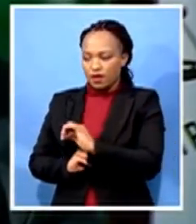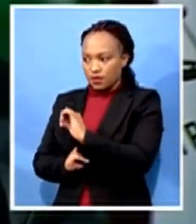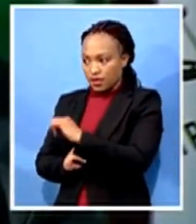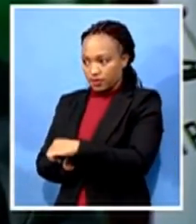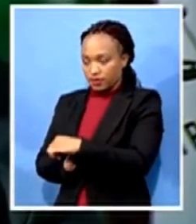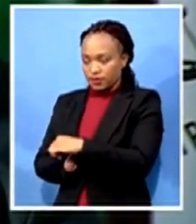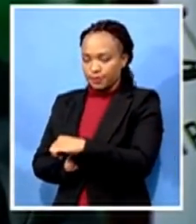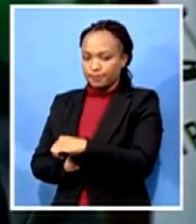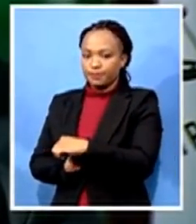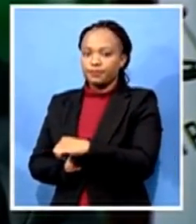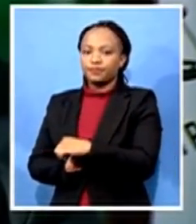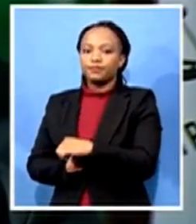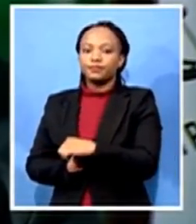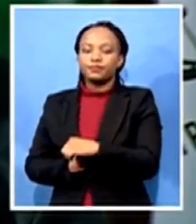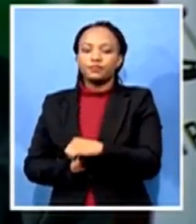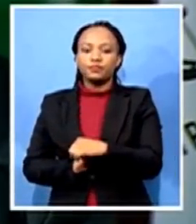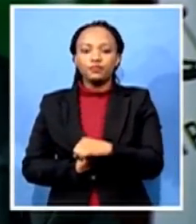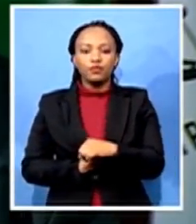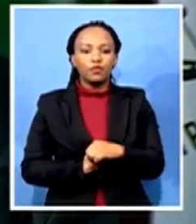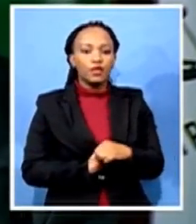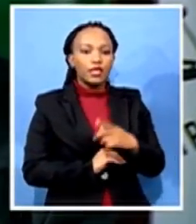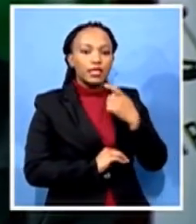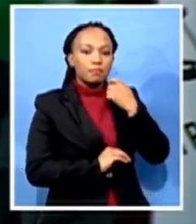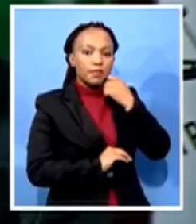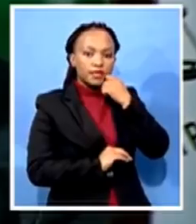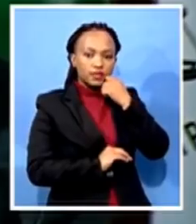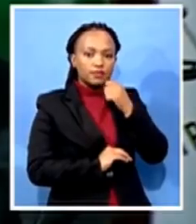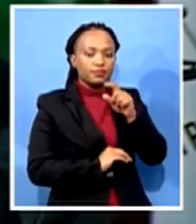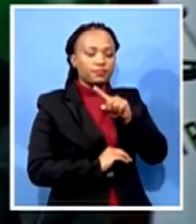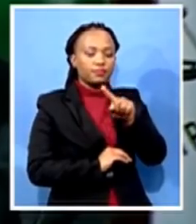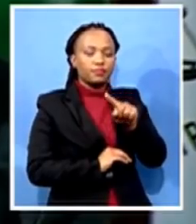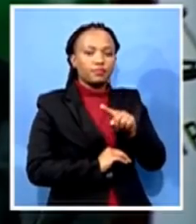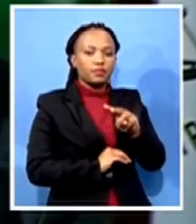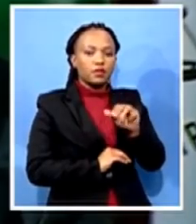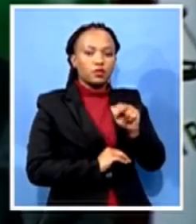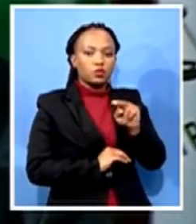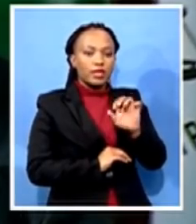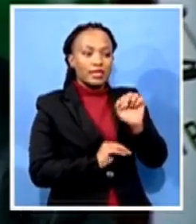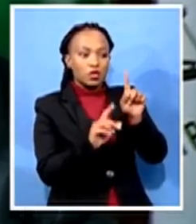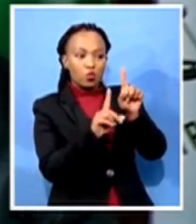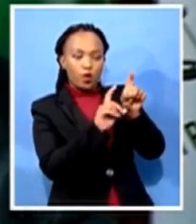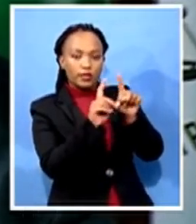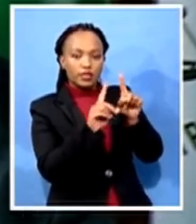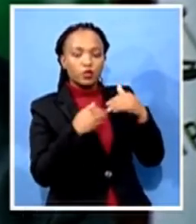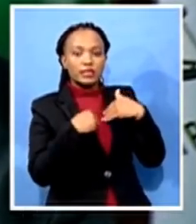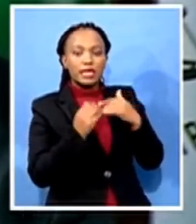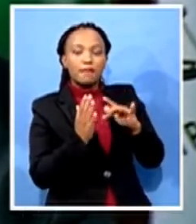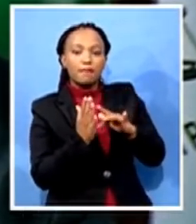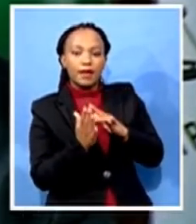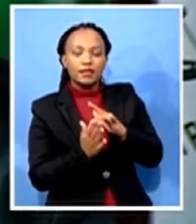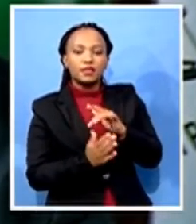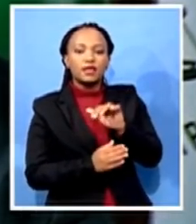Mr. Zwane's reply to those questions, starting at page 615, yes, will be